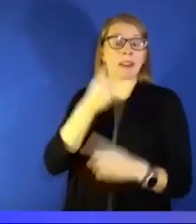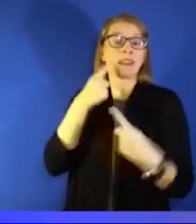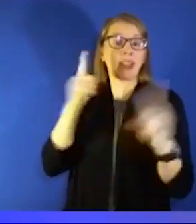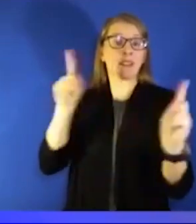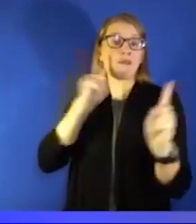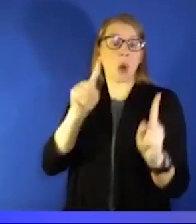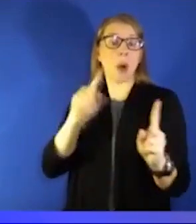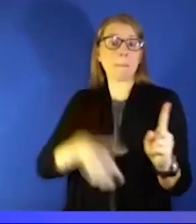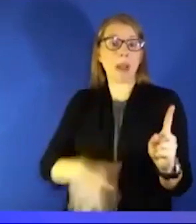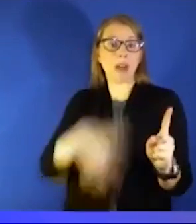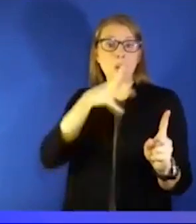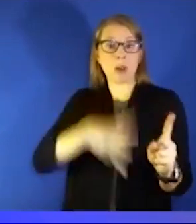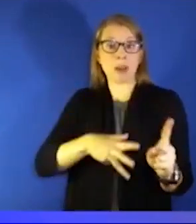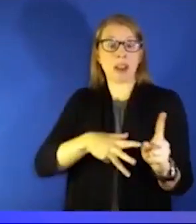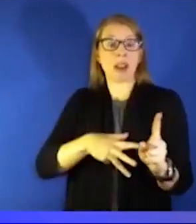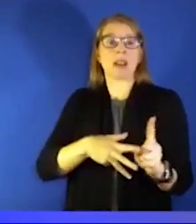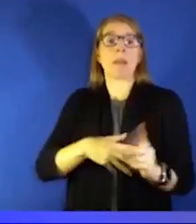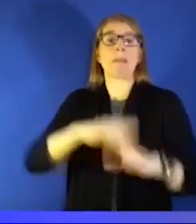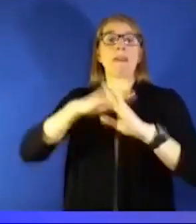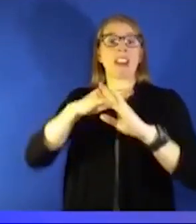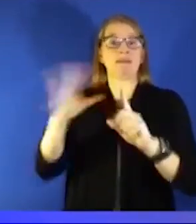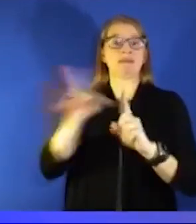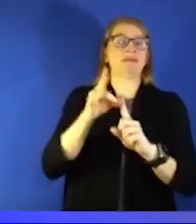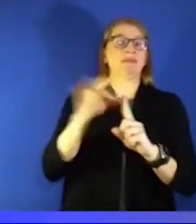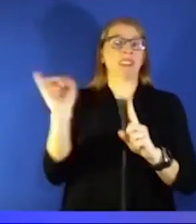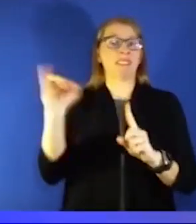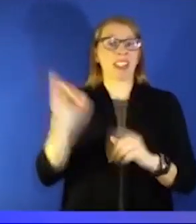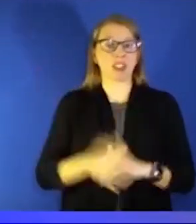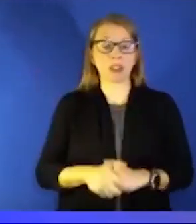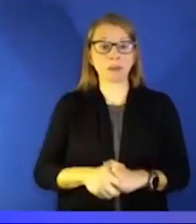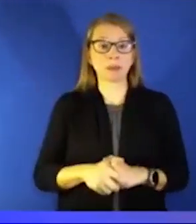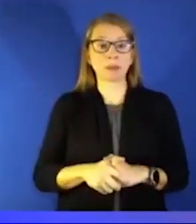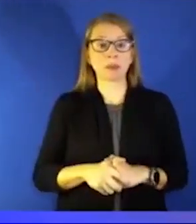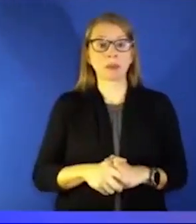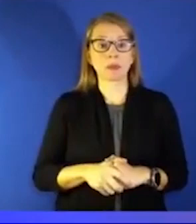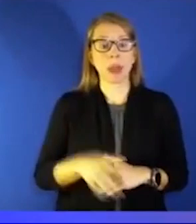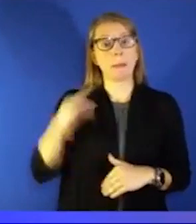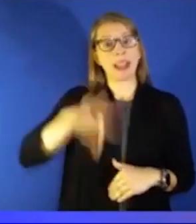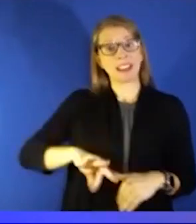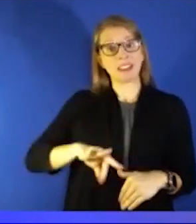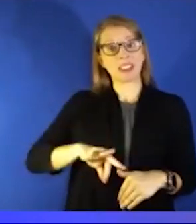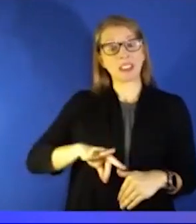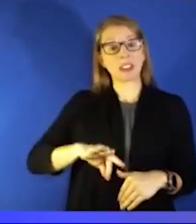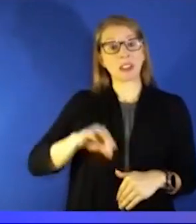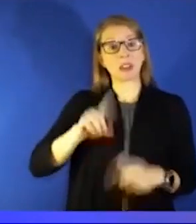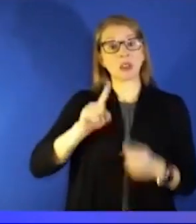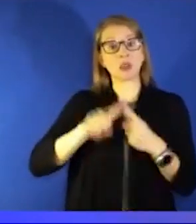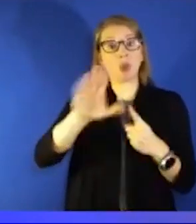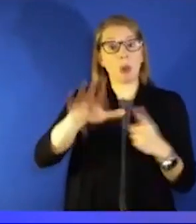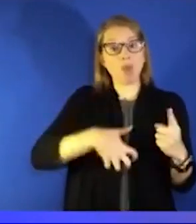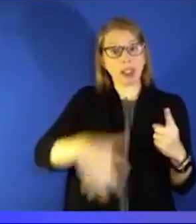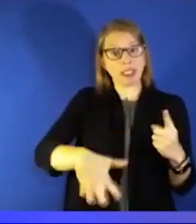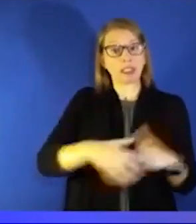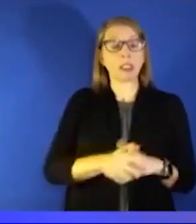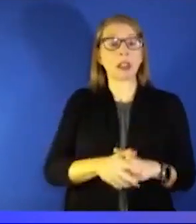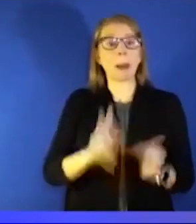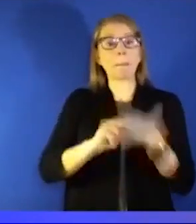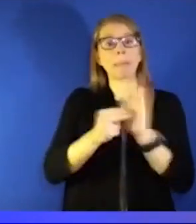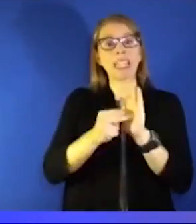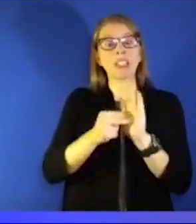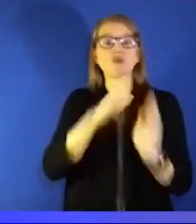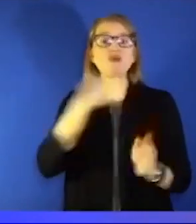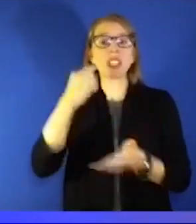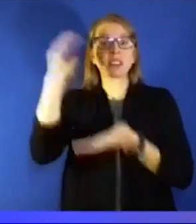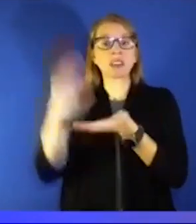preventing you from getting the infection. There are benefits to your pregnancy, as far as decreasing your risk of preeclampsia